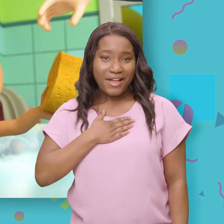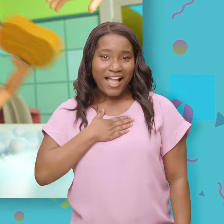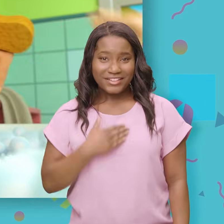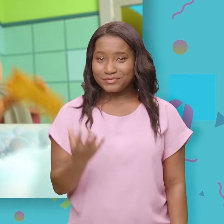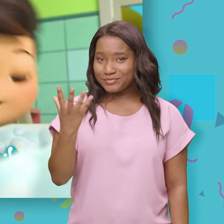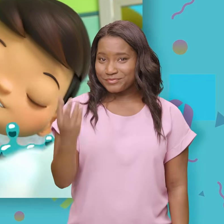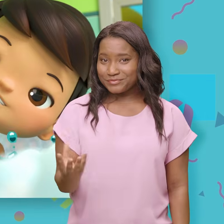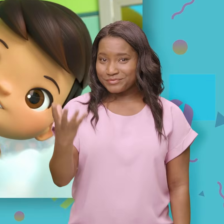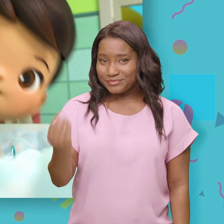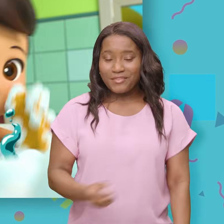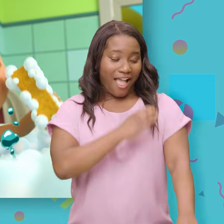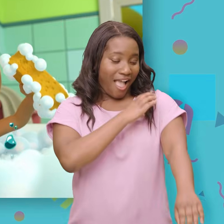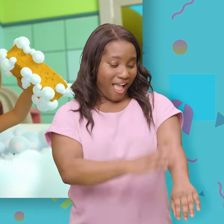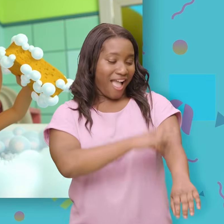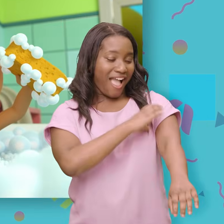I wash